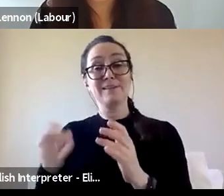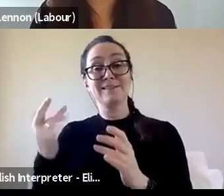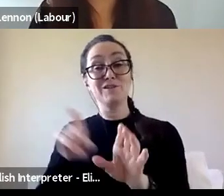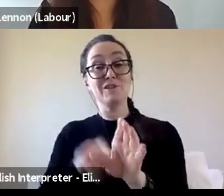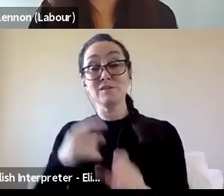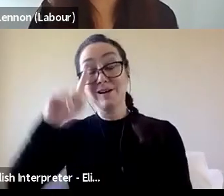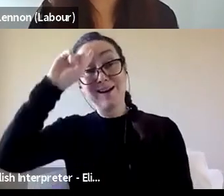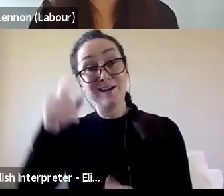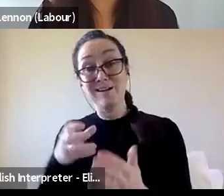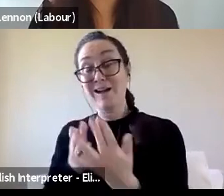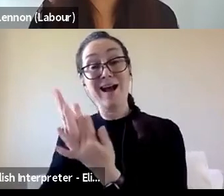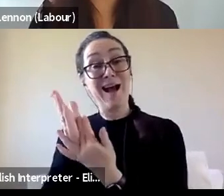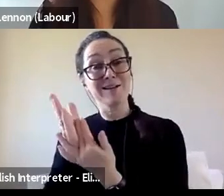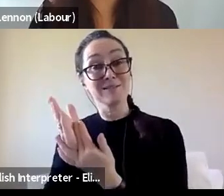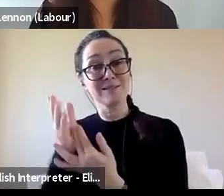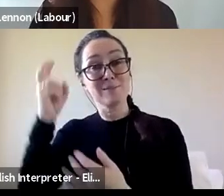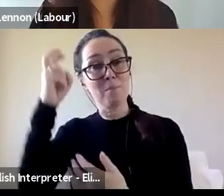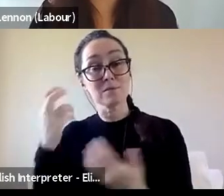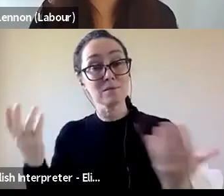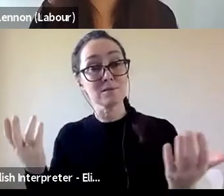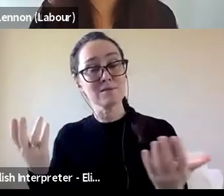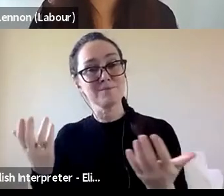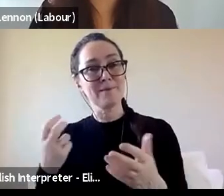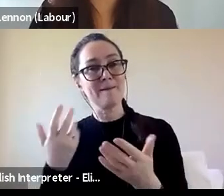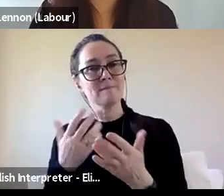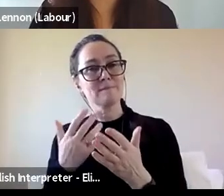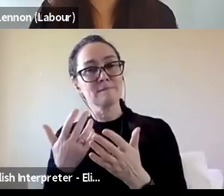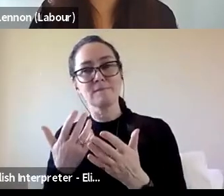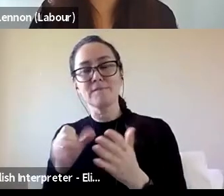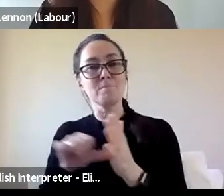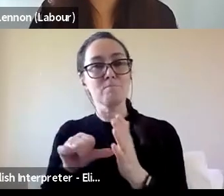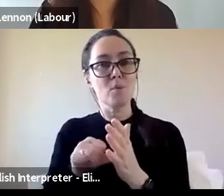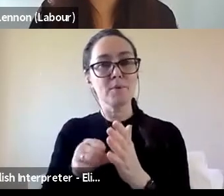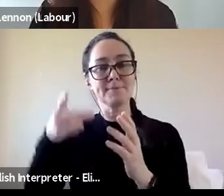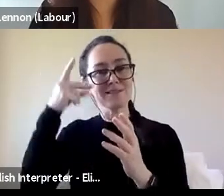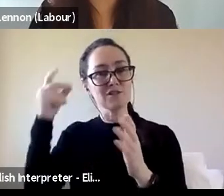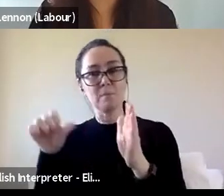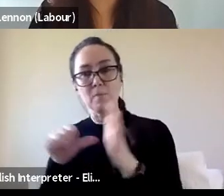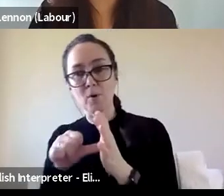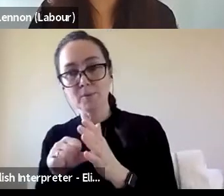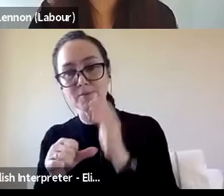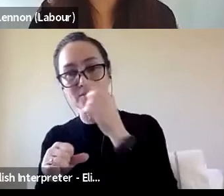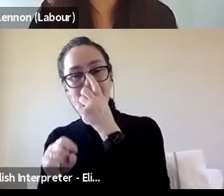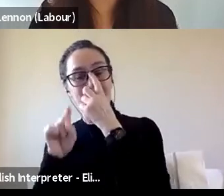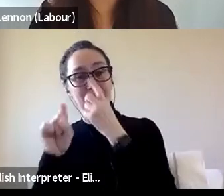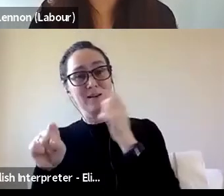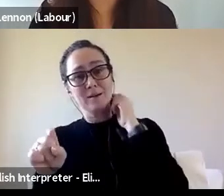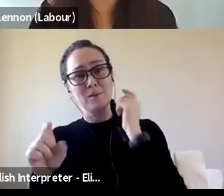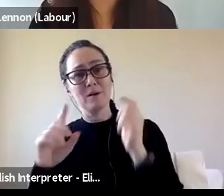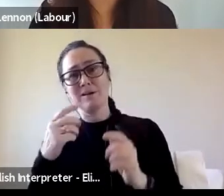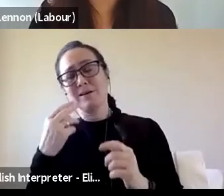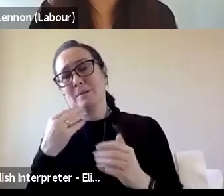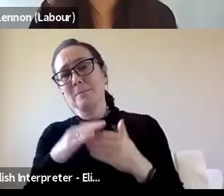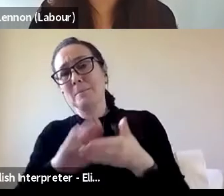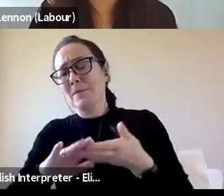trains are often far more accessible for those with mobility problems or sensory issues. I have the disabled person's rail card, but I